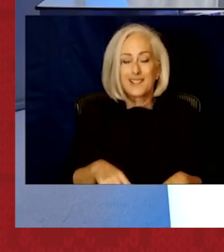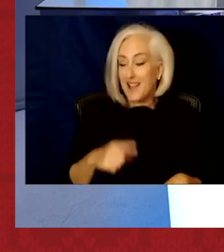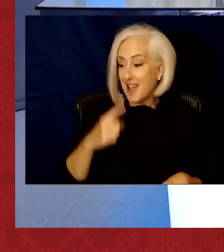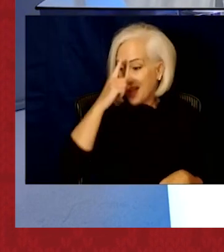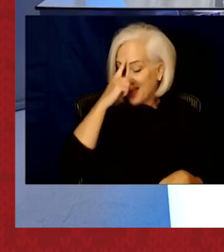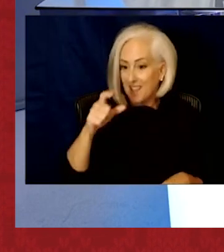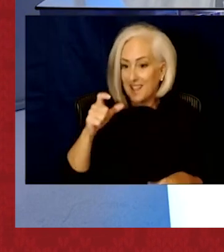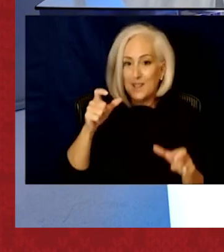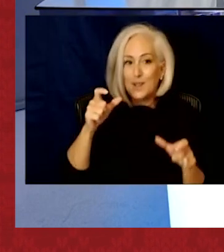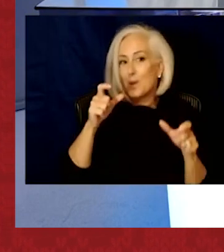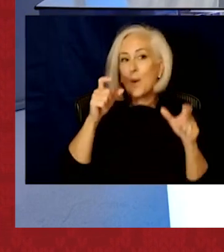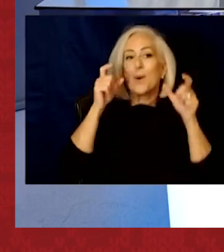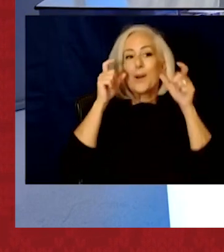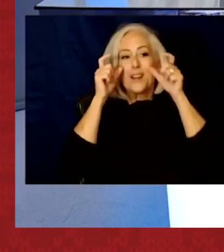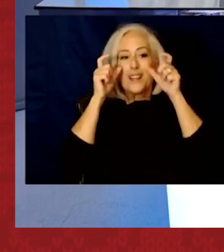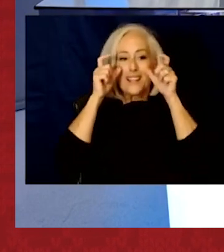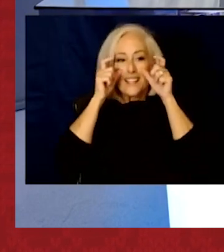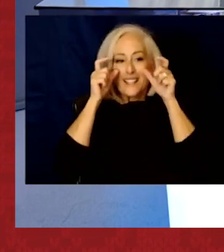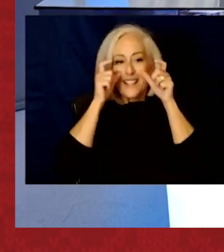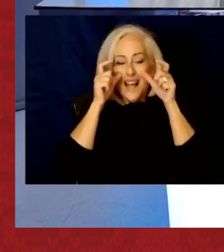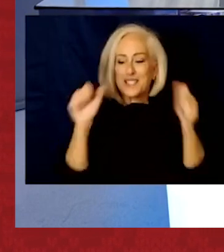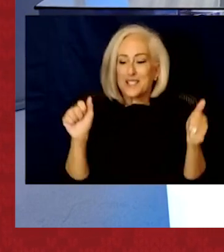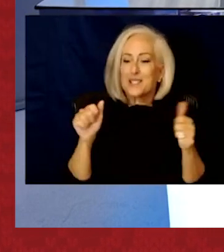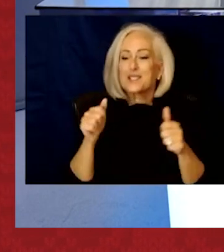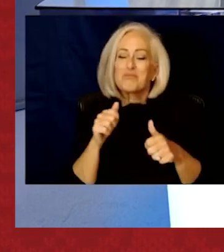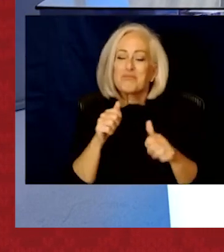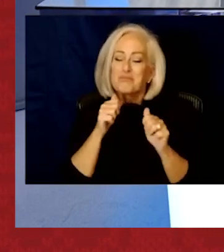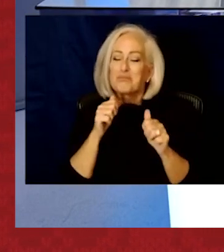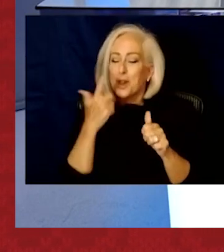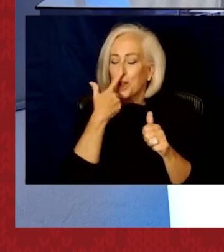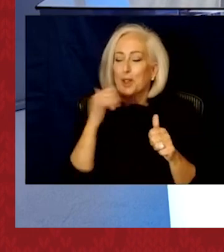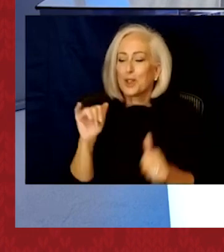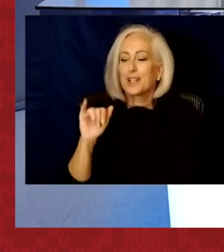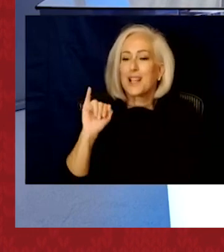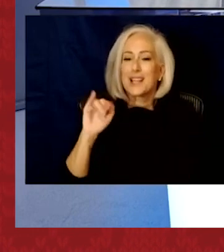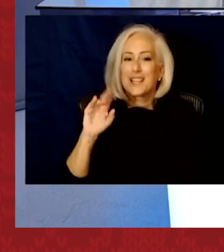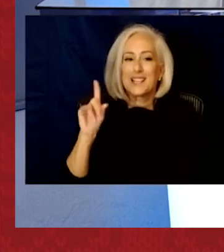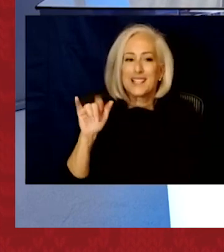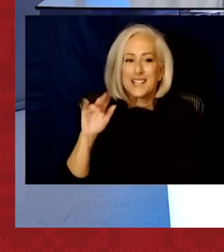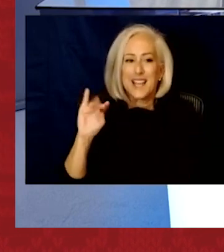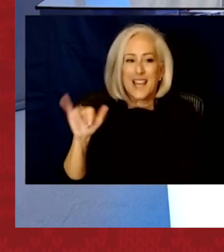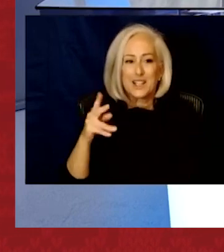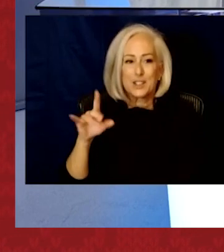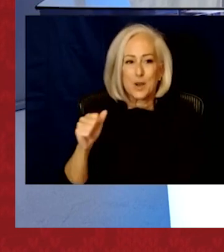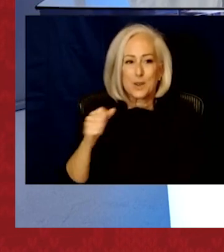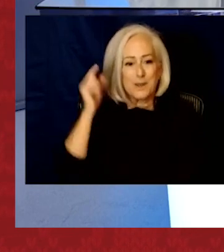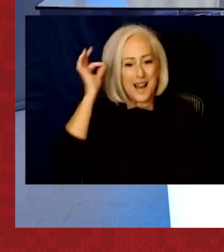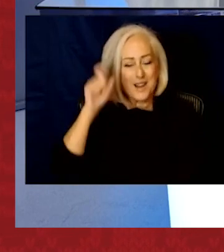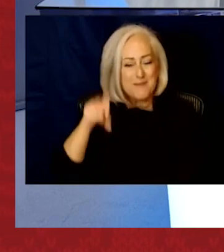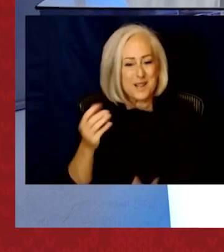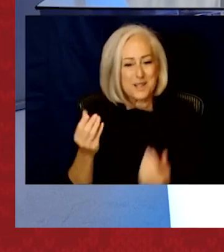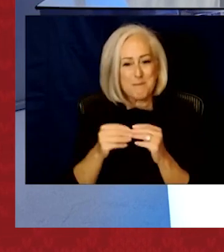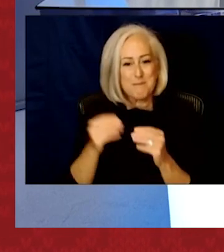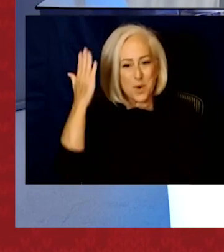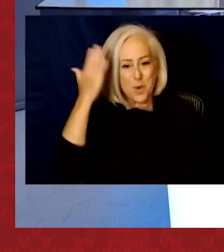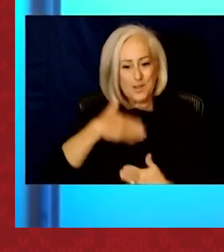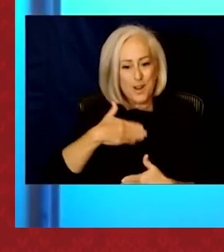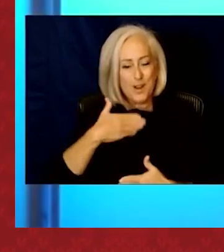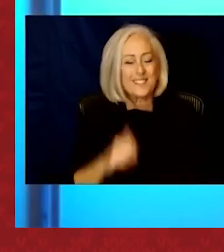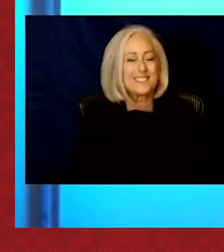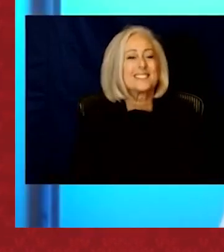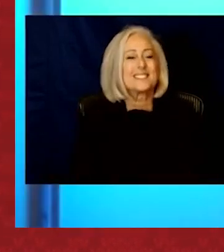your hair needs to be darkened. But just saying. Need a little more of it too. Yeah, is a snake bite more dangerous for a child than an adult? So